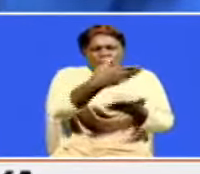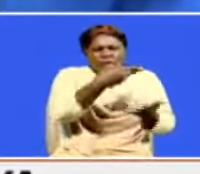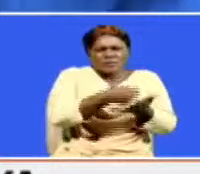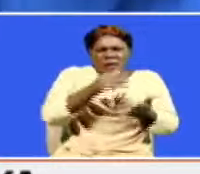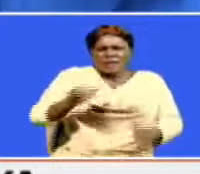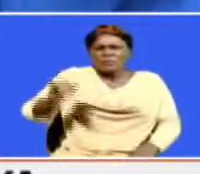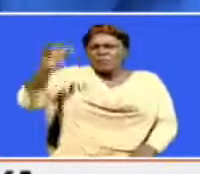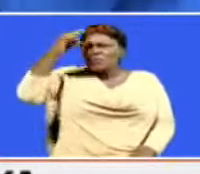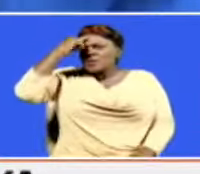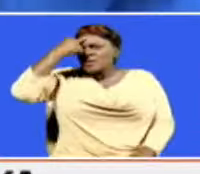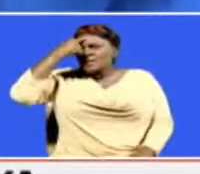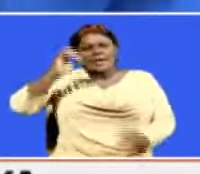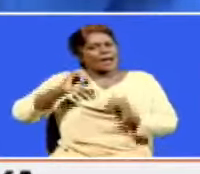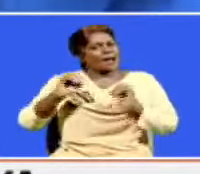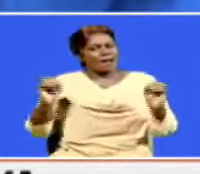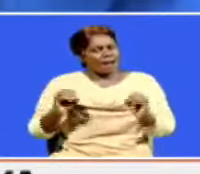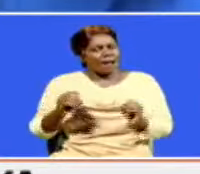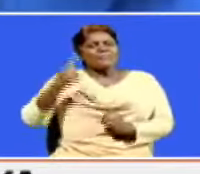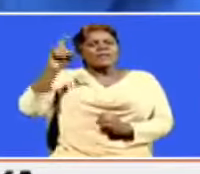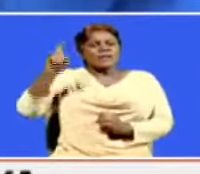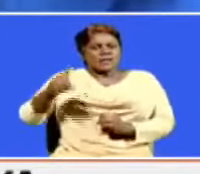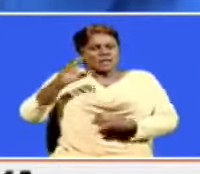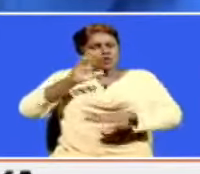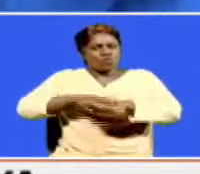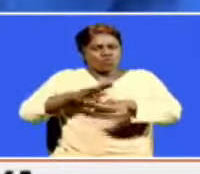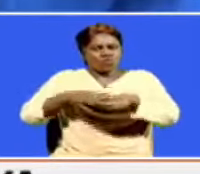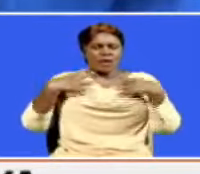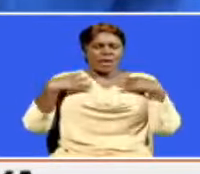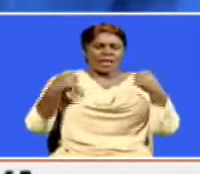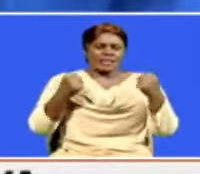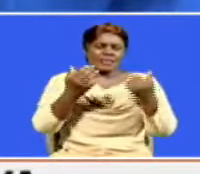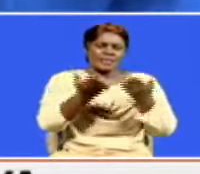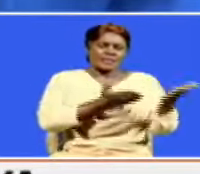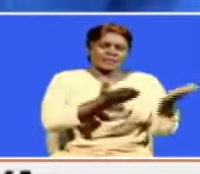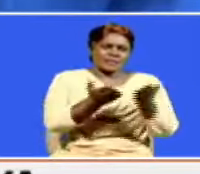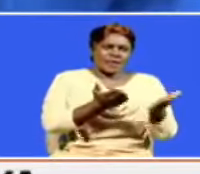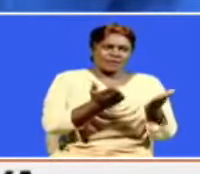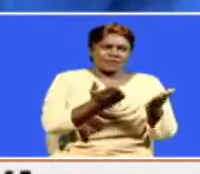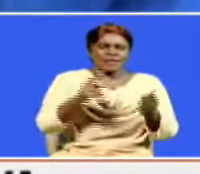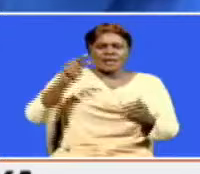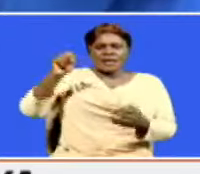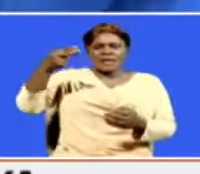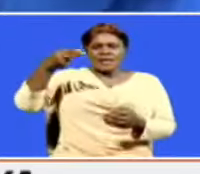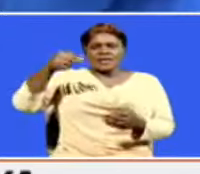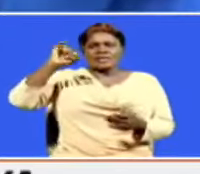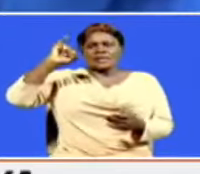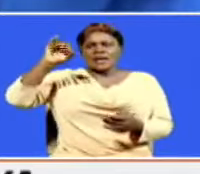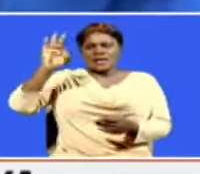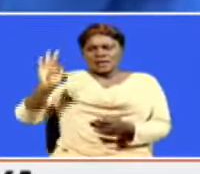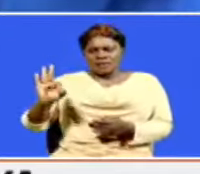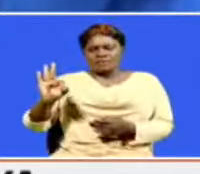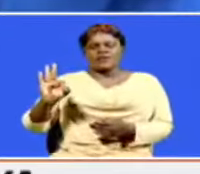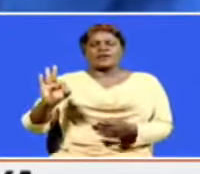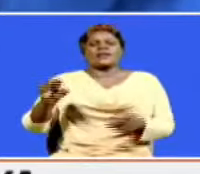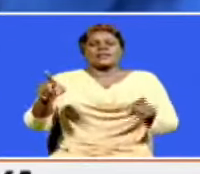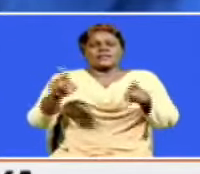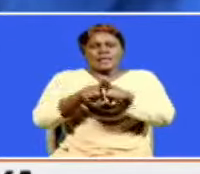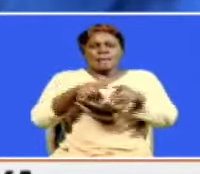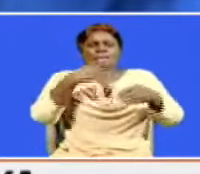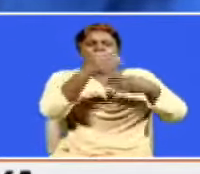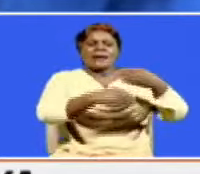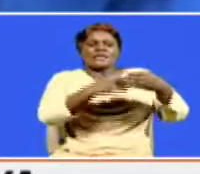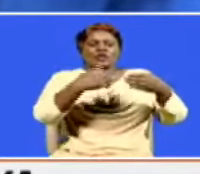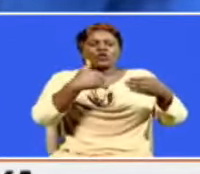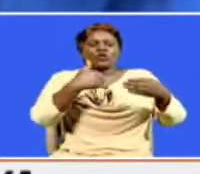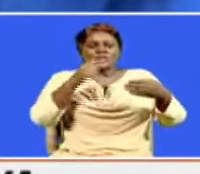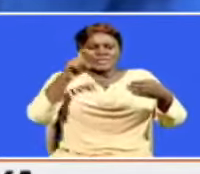to India. We need a good health service, NHIF, and we need equipment in